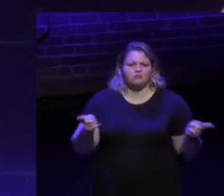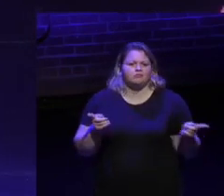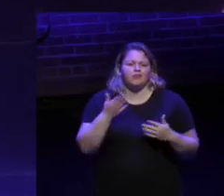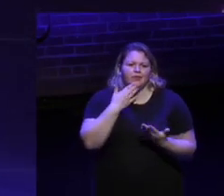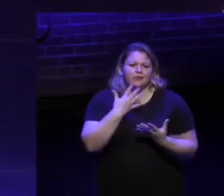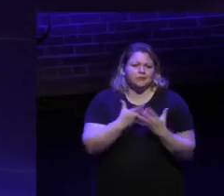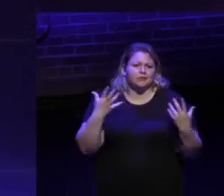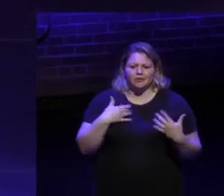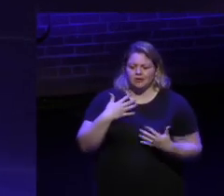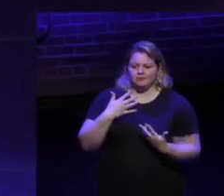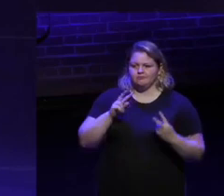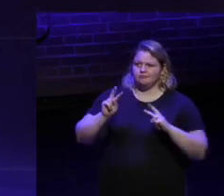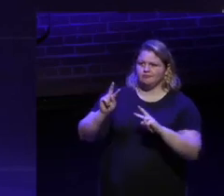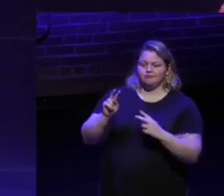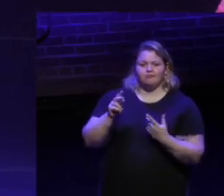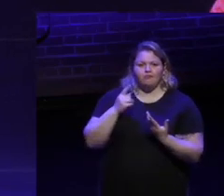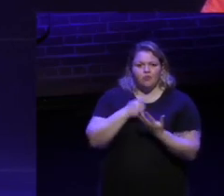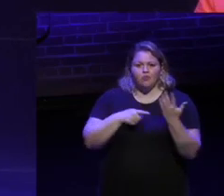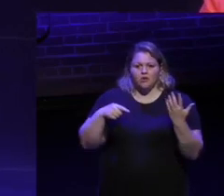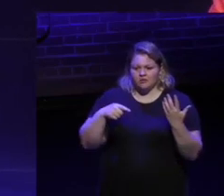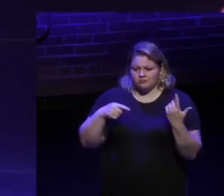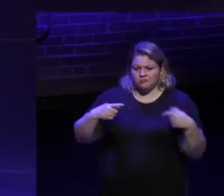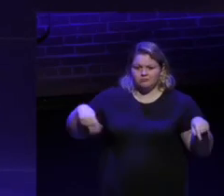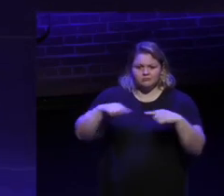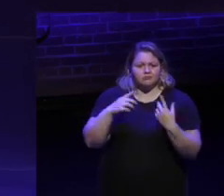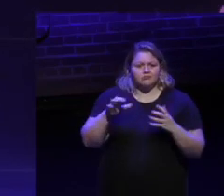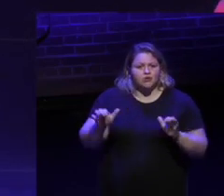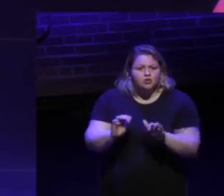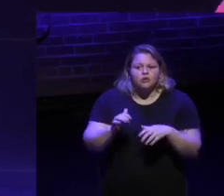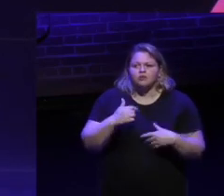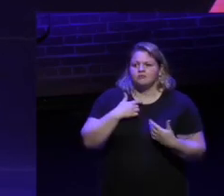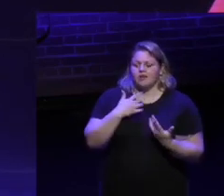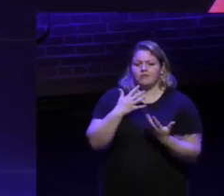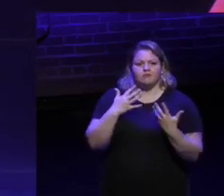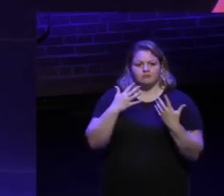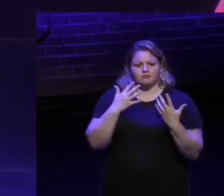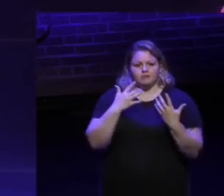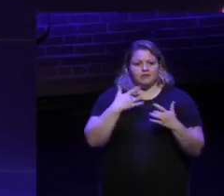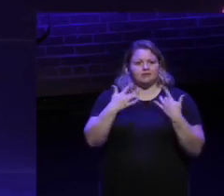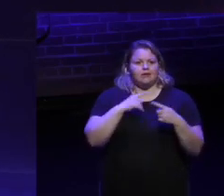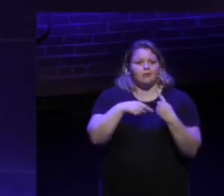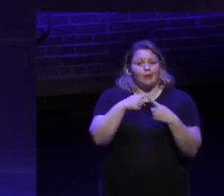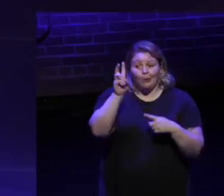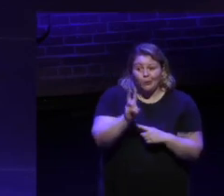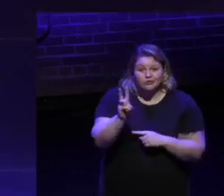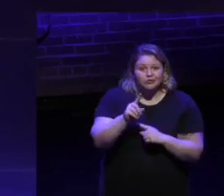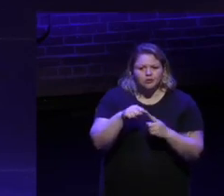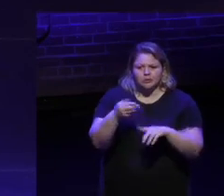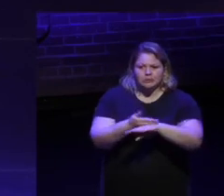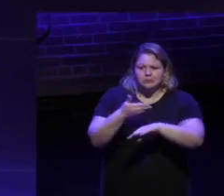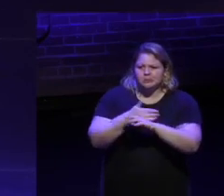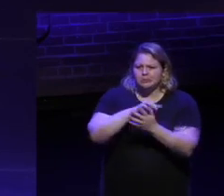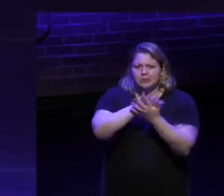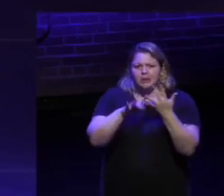really admire all the exciting things that have been happening in Worcester in recent years. It's really a great model for our cities around the state. Of